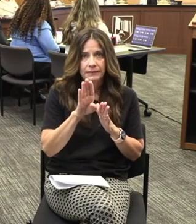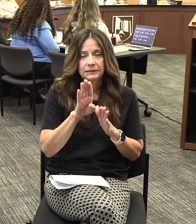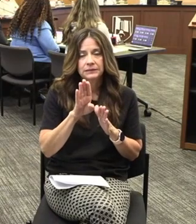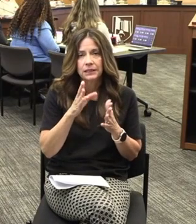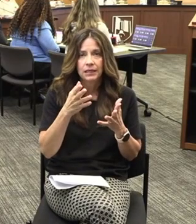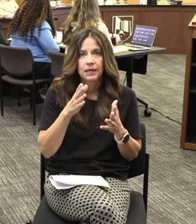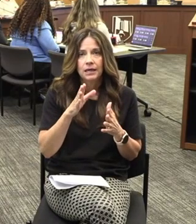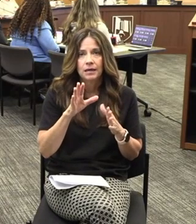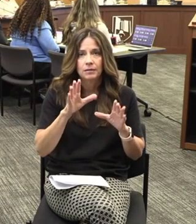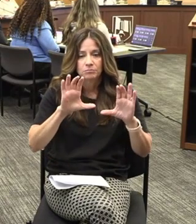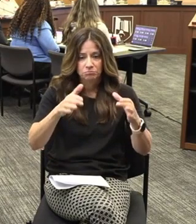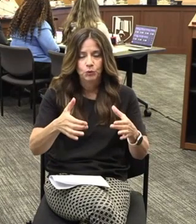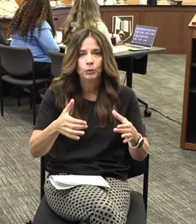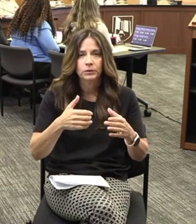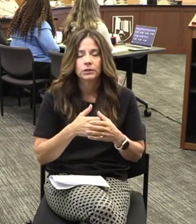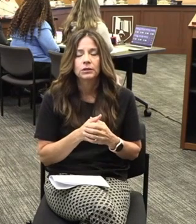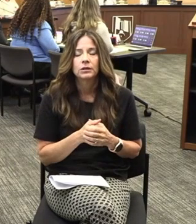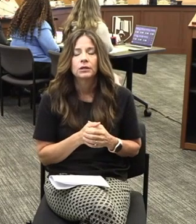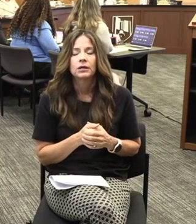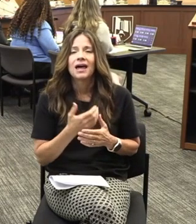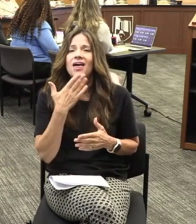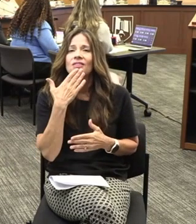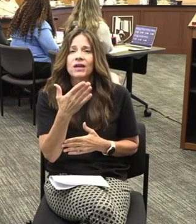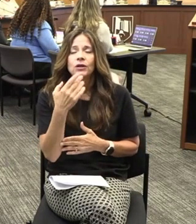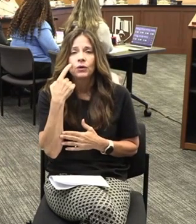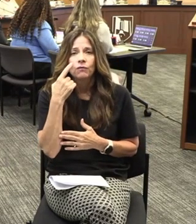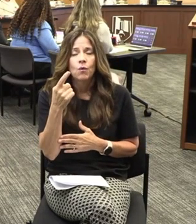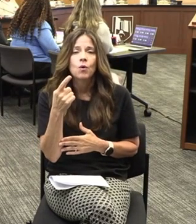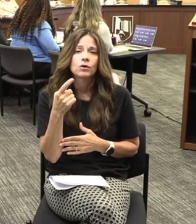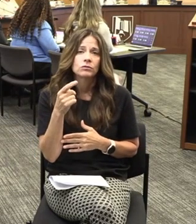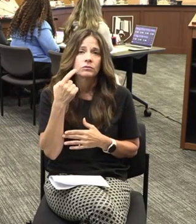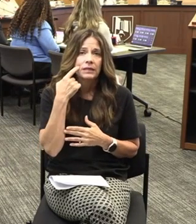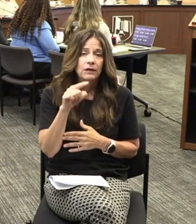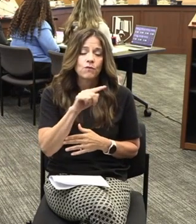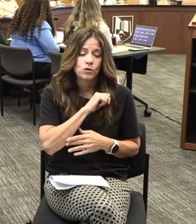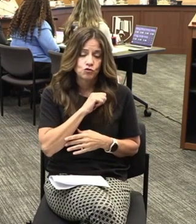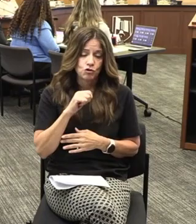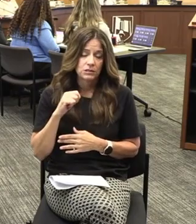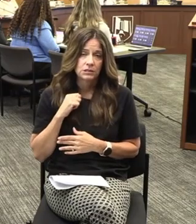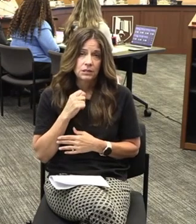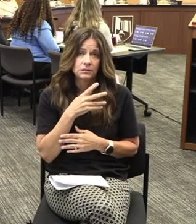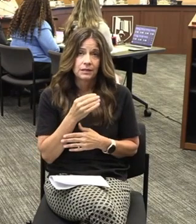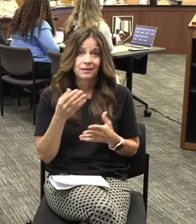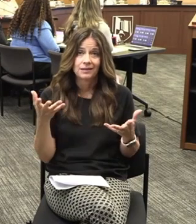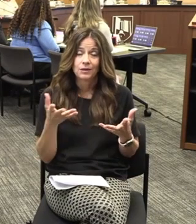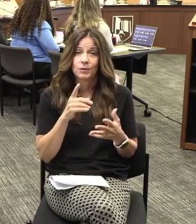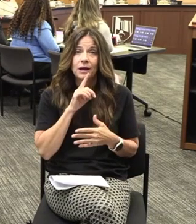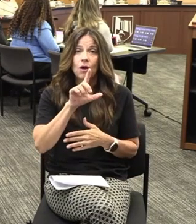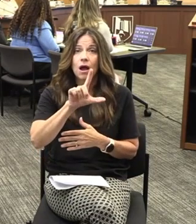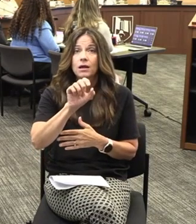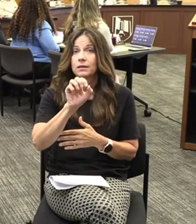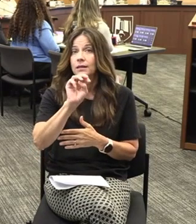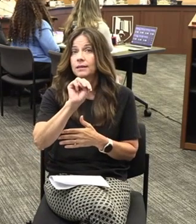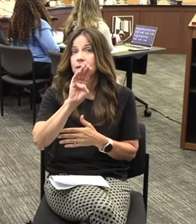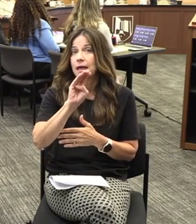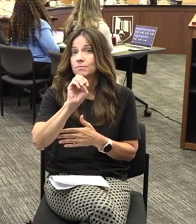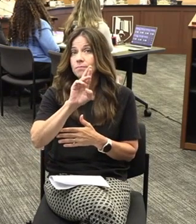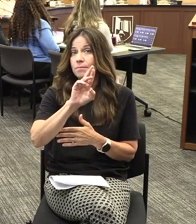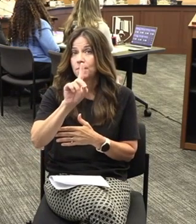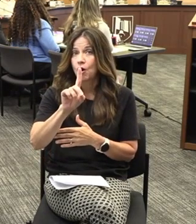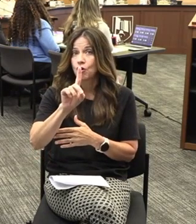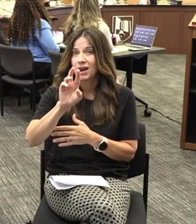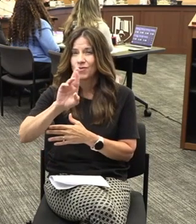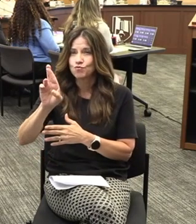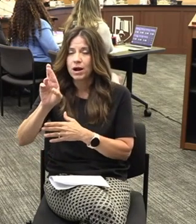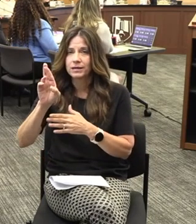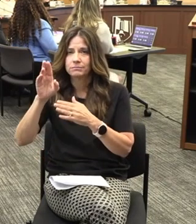entity as well. So again, thank you for the trustees. And here we are in Lombard, the upper right-hand corner,